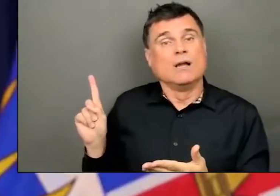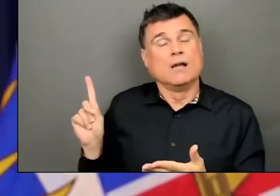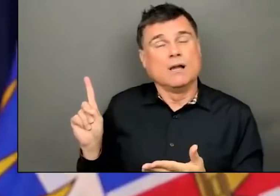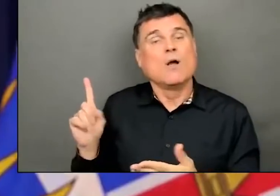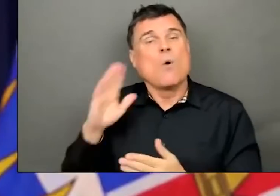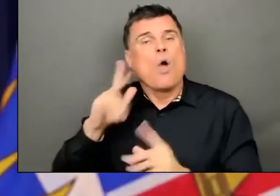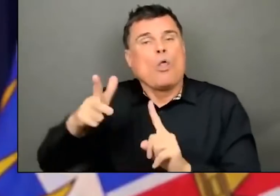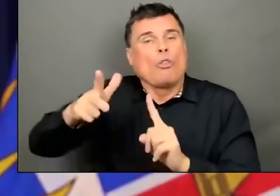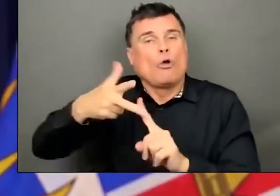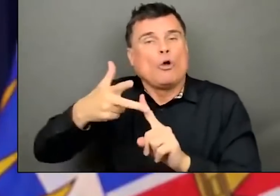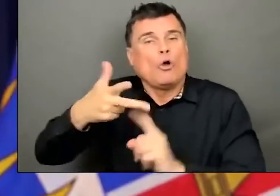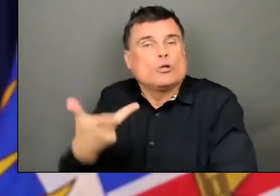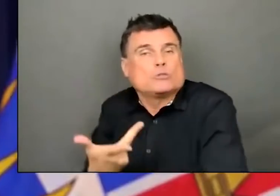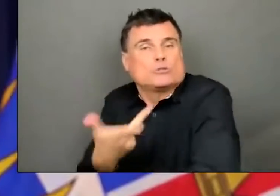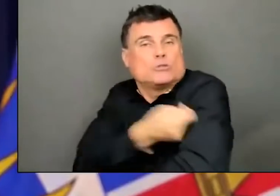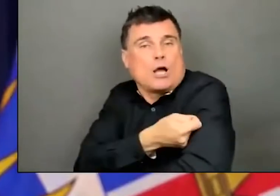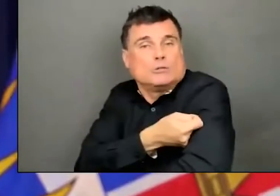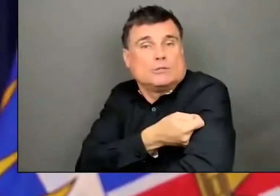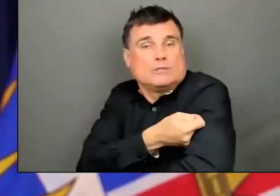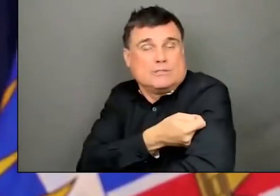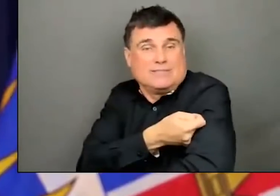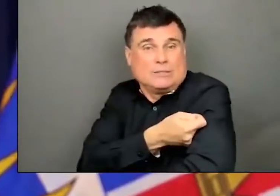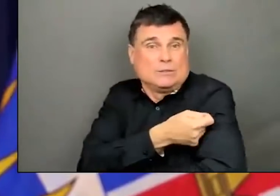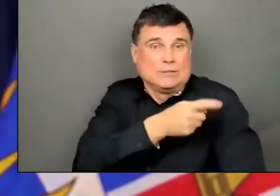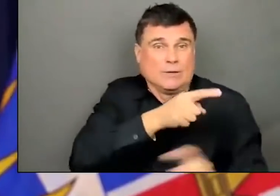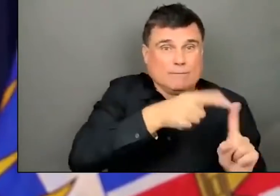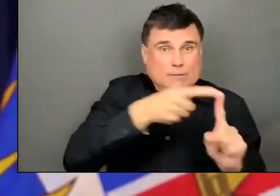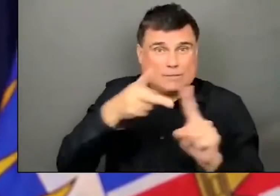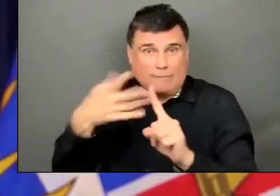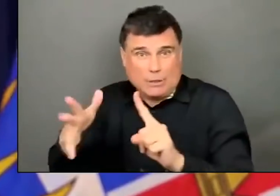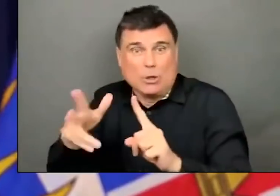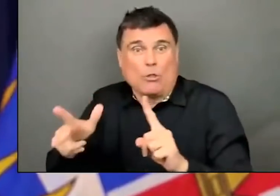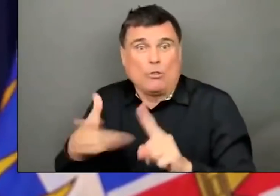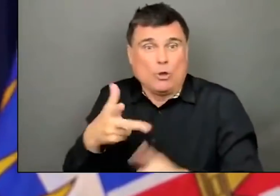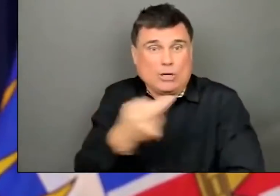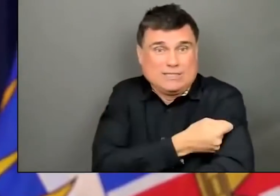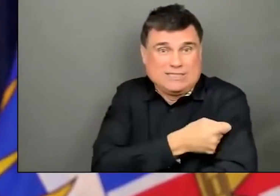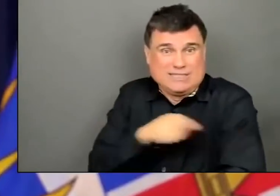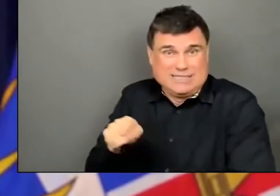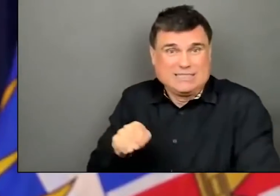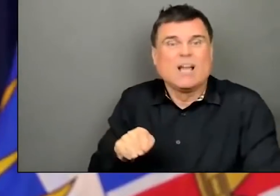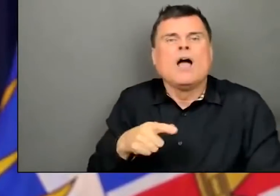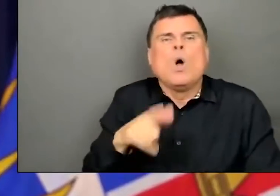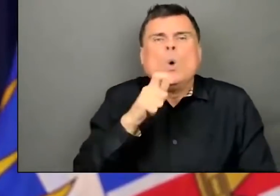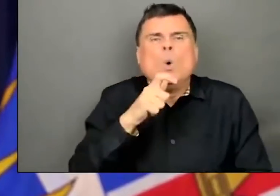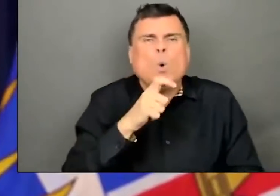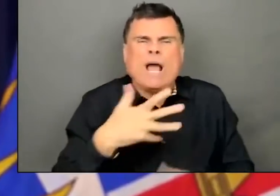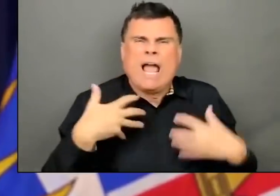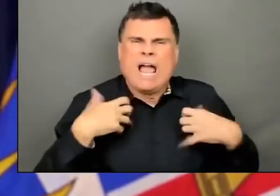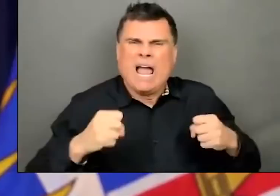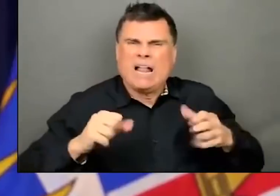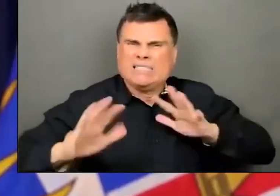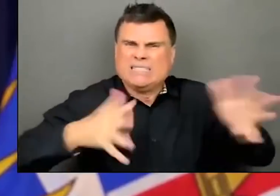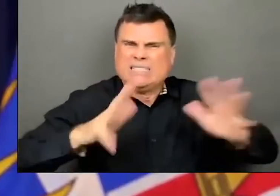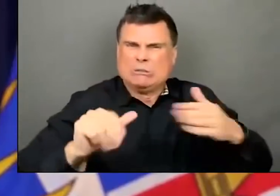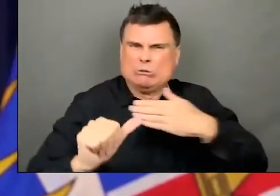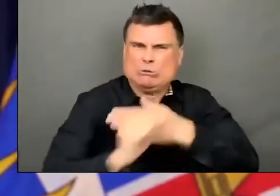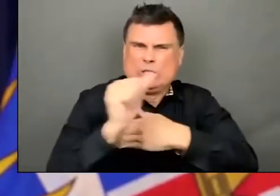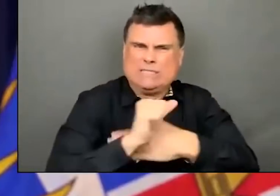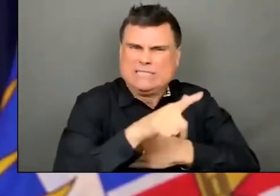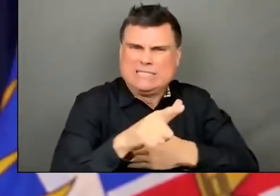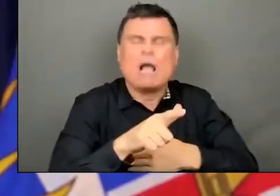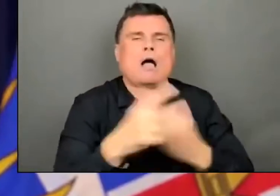we know that for the most part, we started already with long-term care, with seniors in our community, with people who